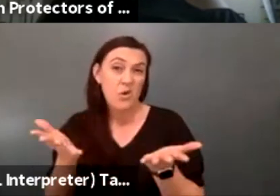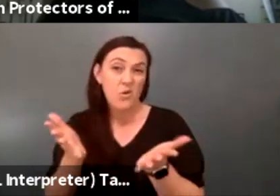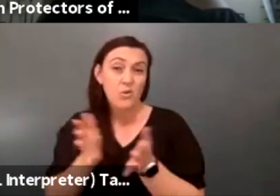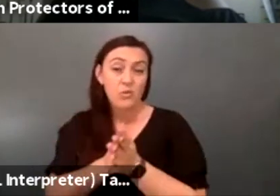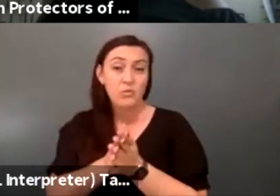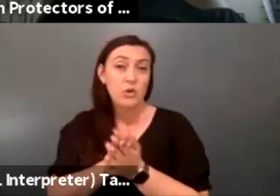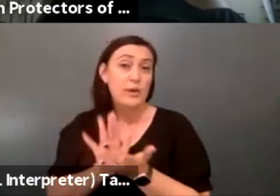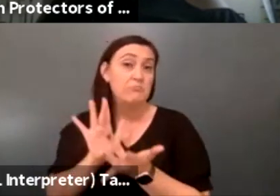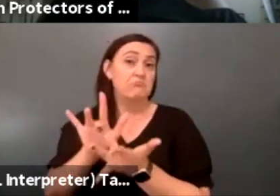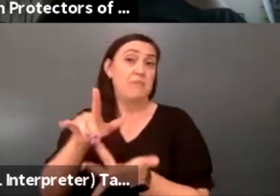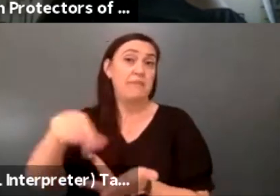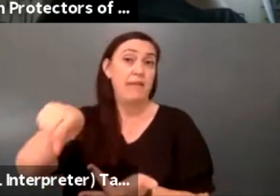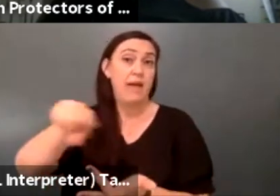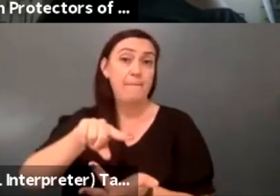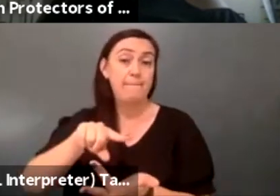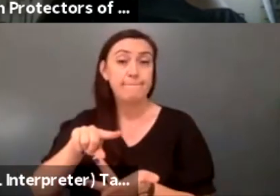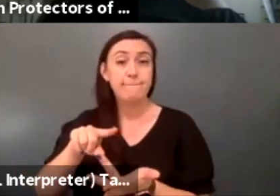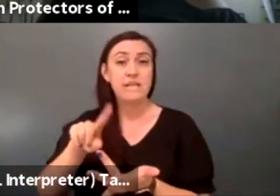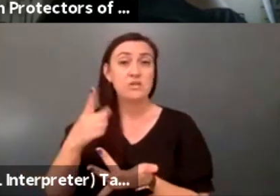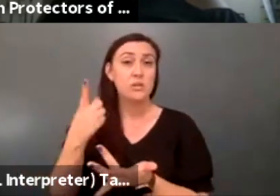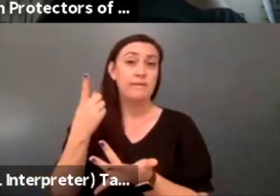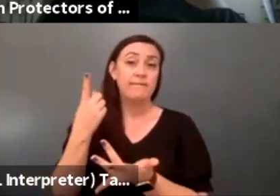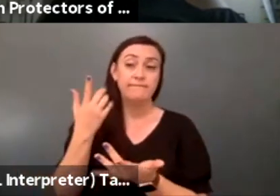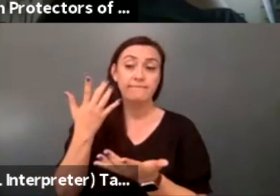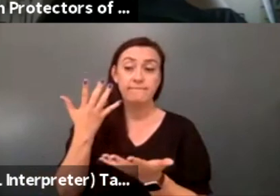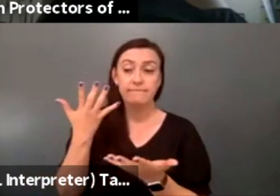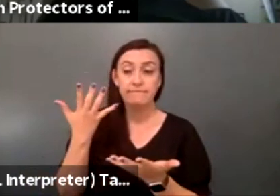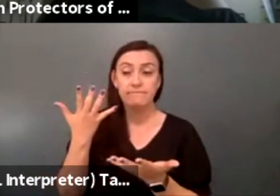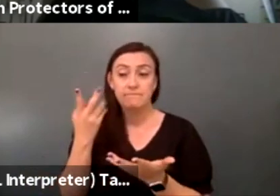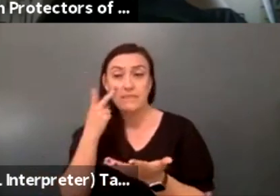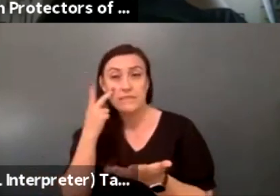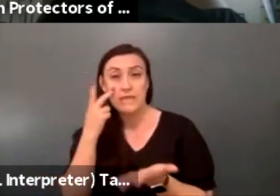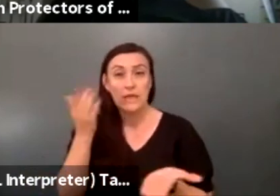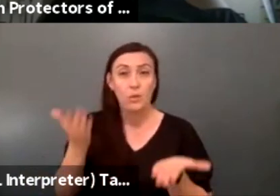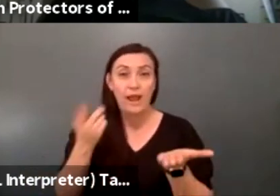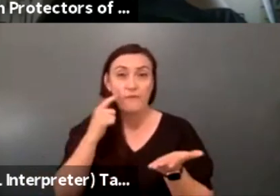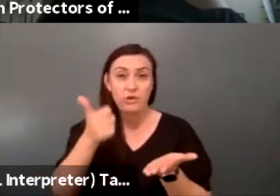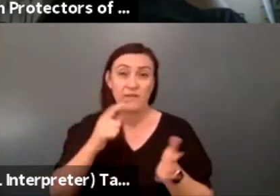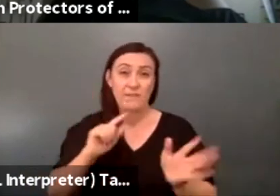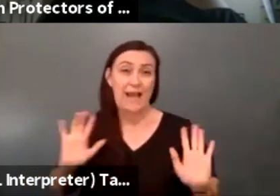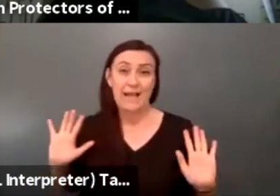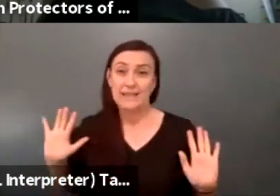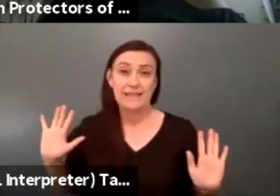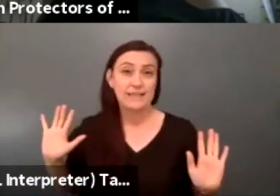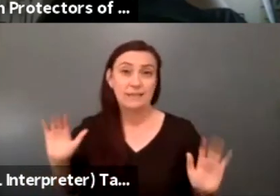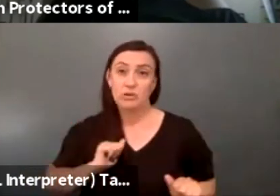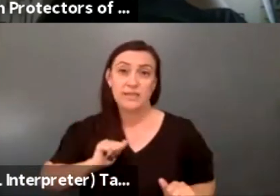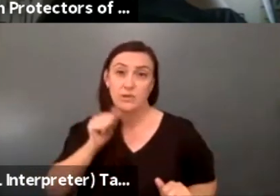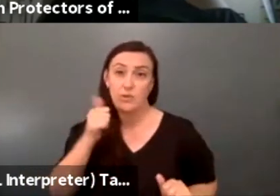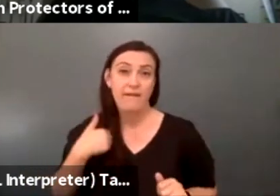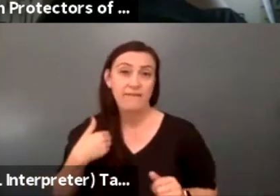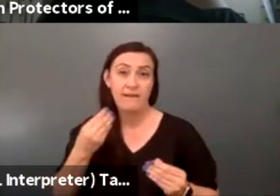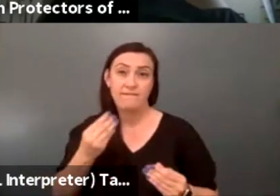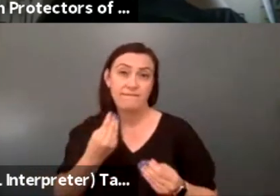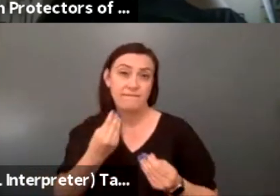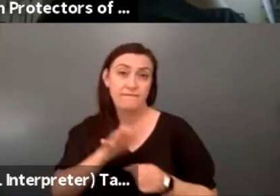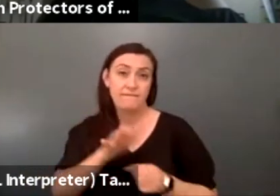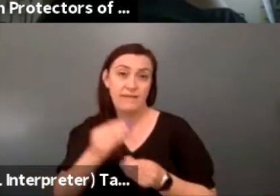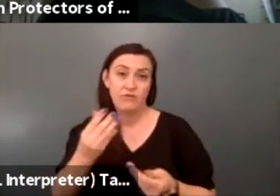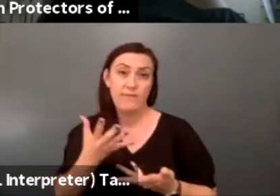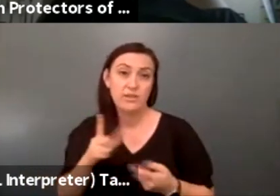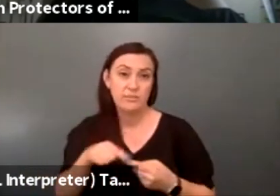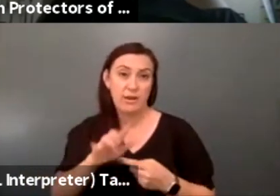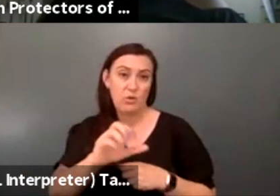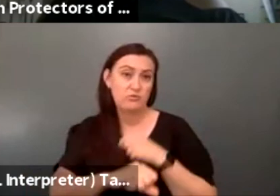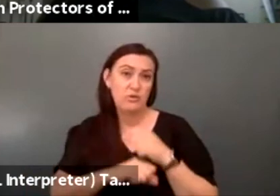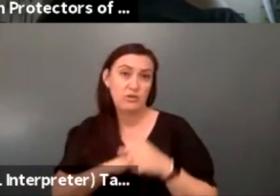reach out to them and sort of weigh the pros and cons. But I personally don't have enough information about your structure and organization